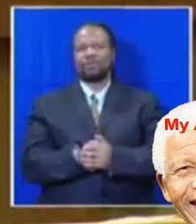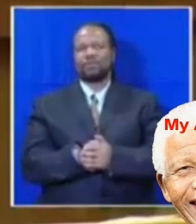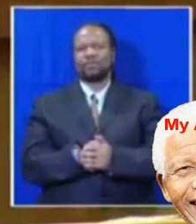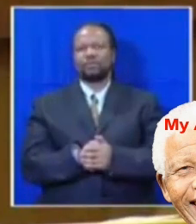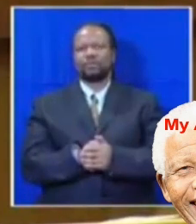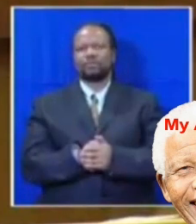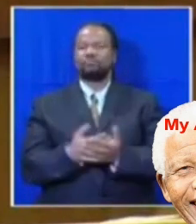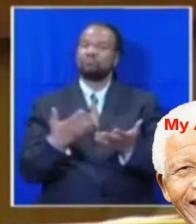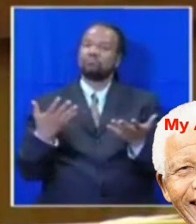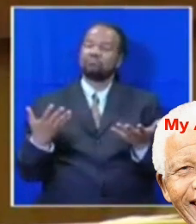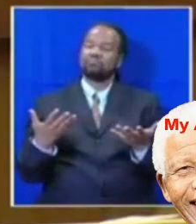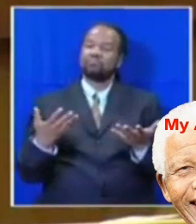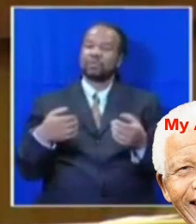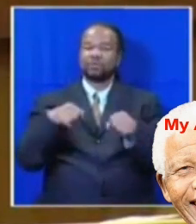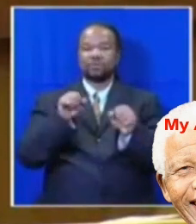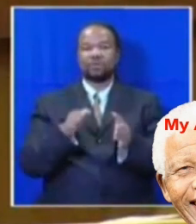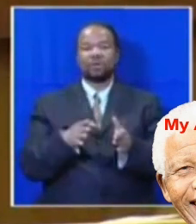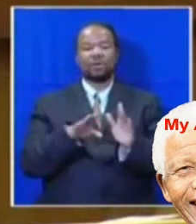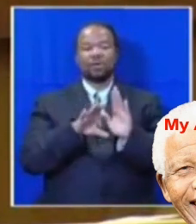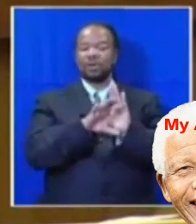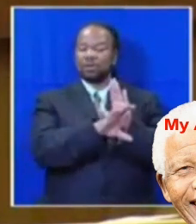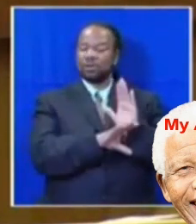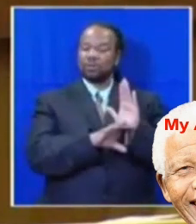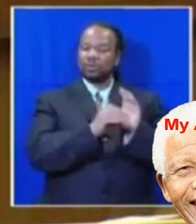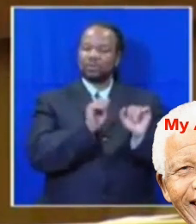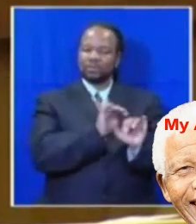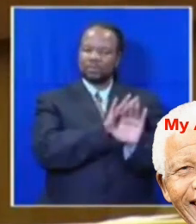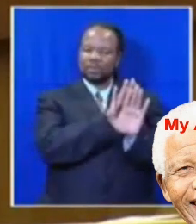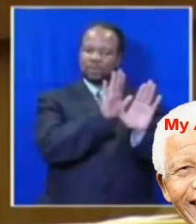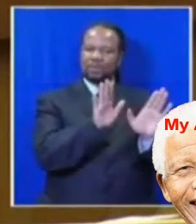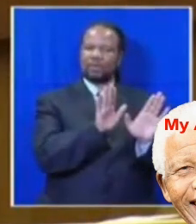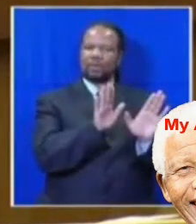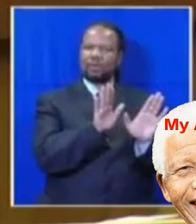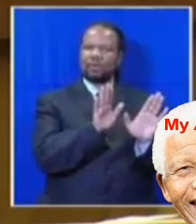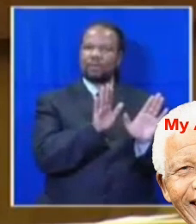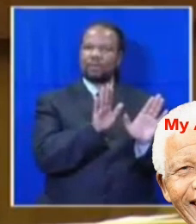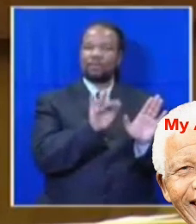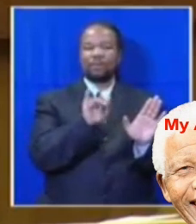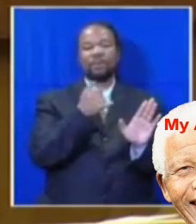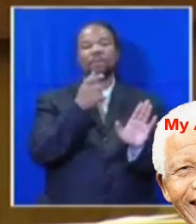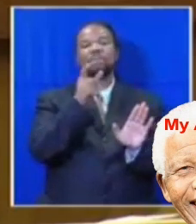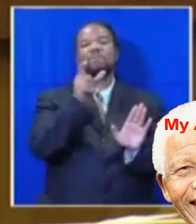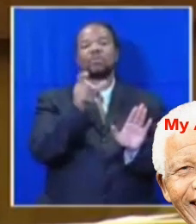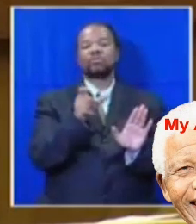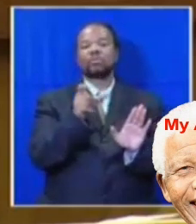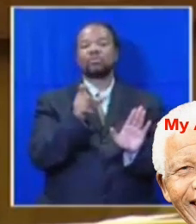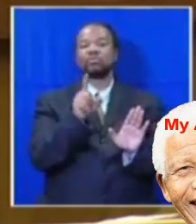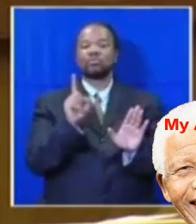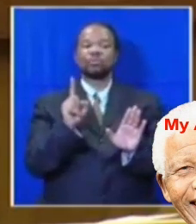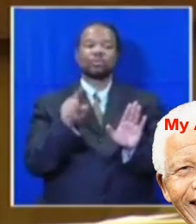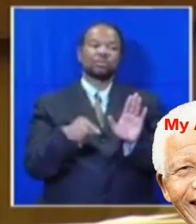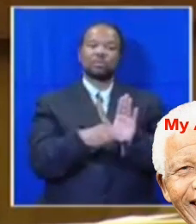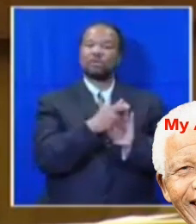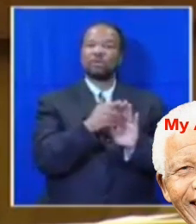House Chair, the Constitution is very clear on how you can dishonor a sitting president. It says the